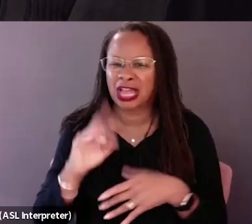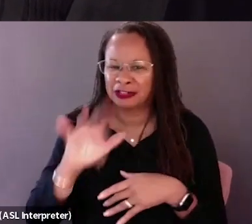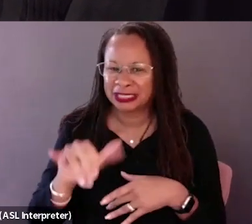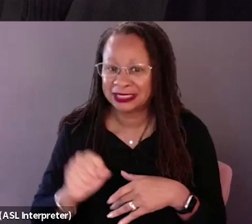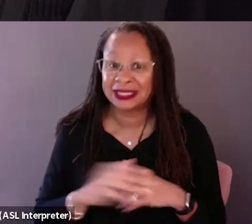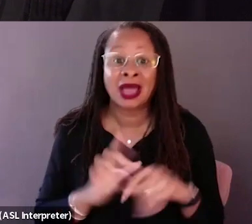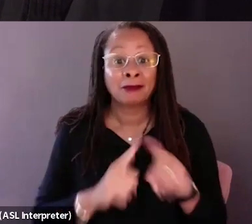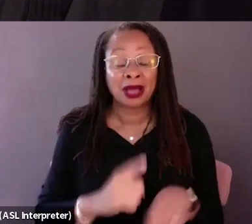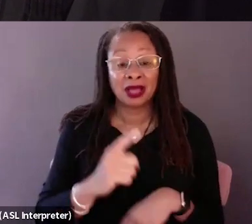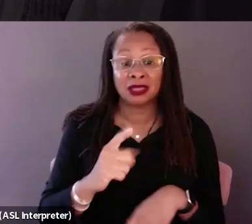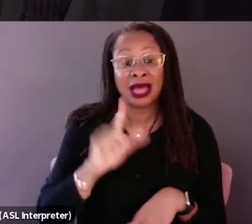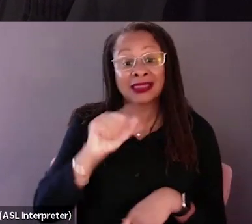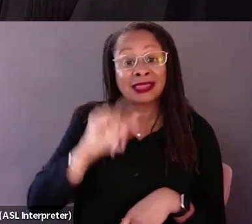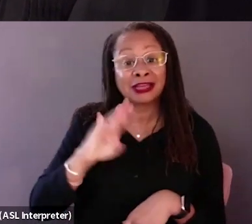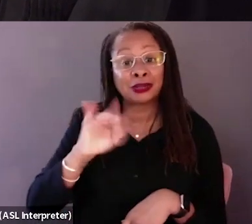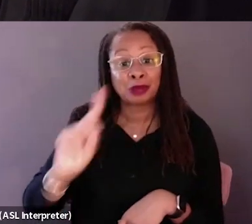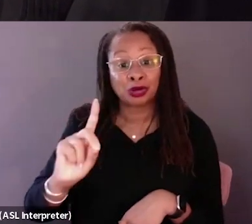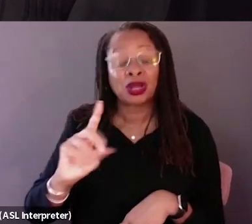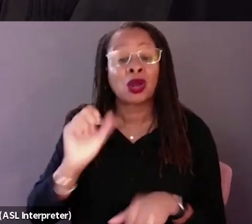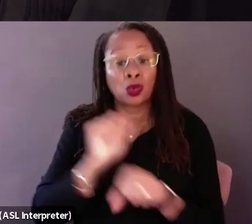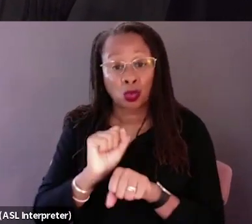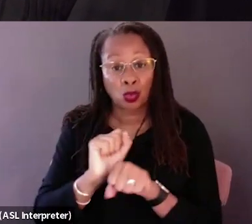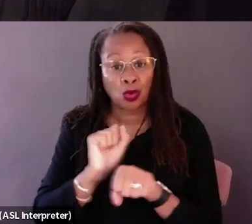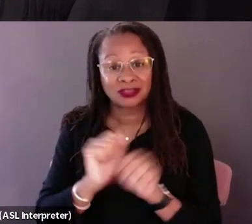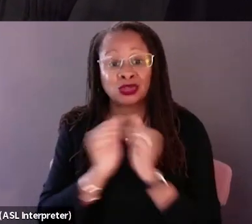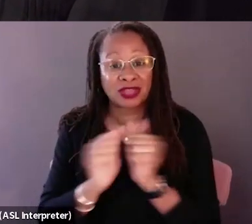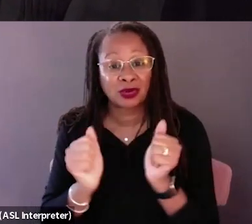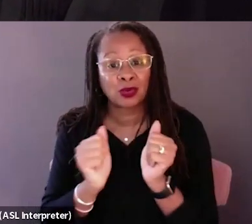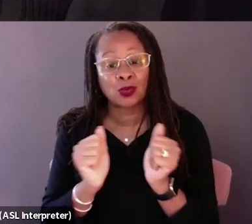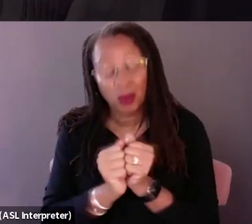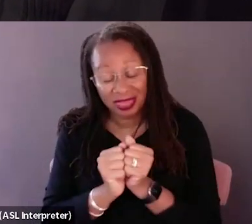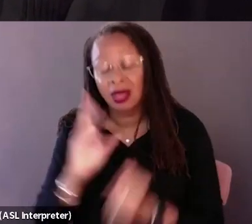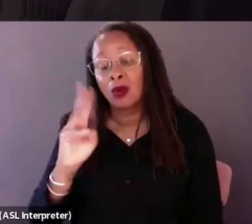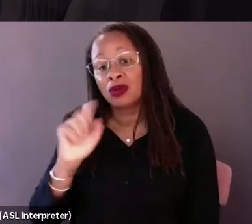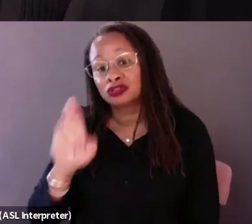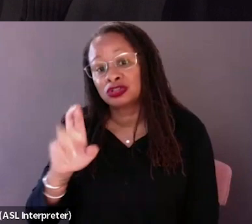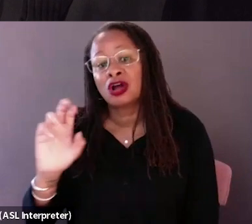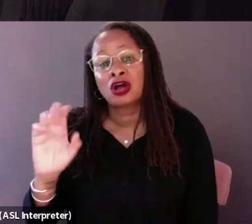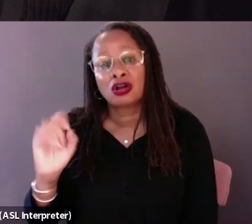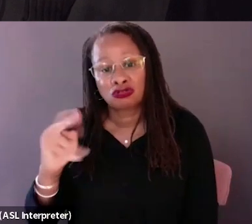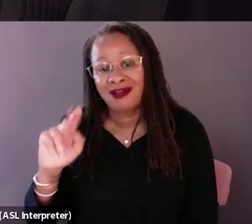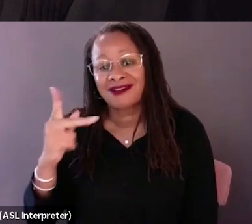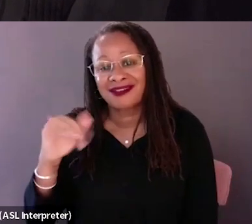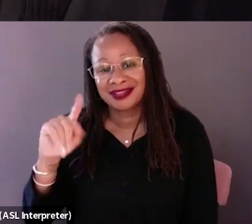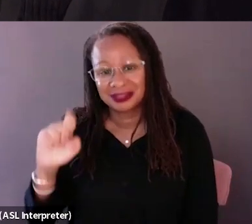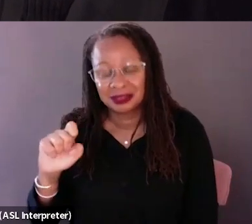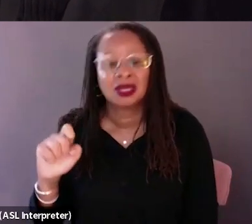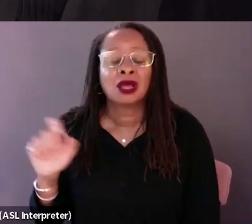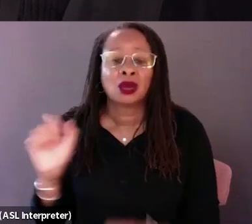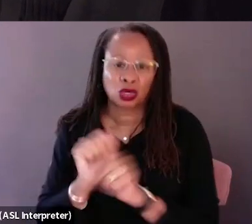they knew each other back when they were in college. I think it was really, you know, everybody to her was getting it